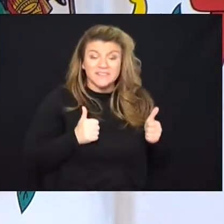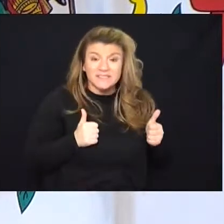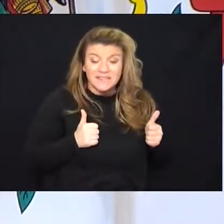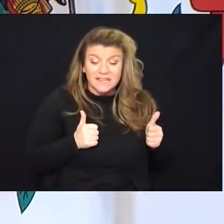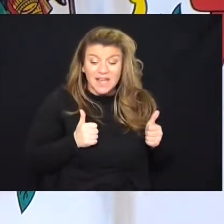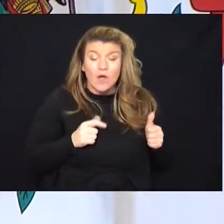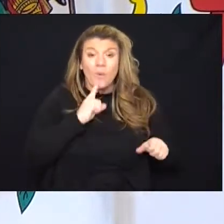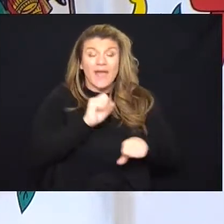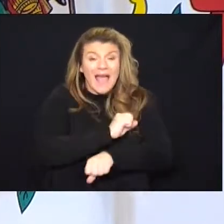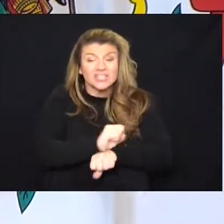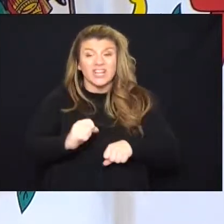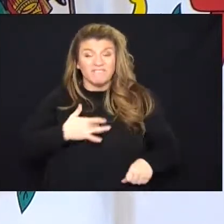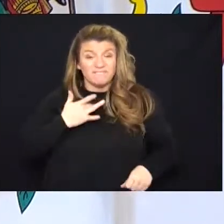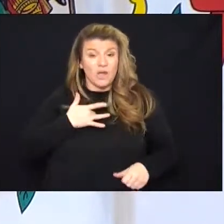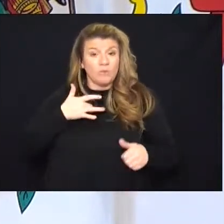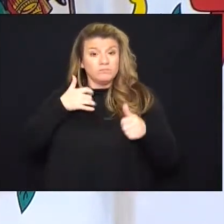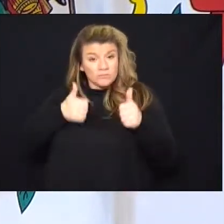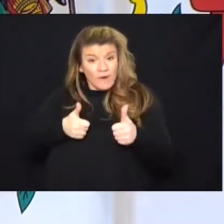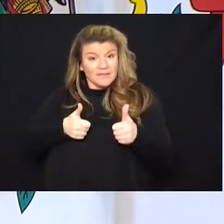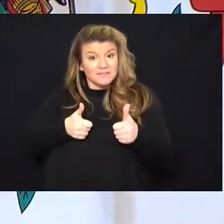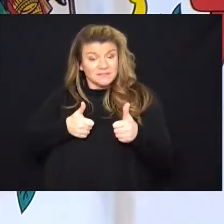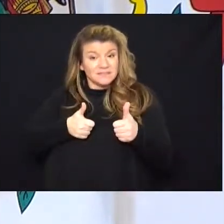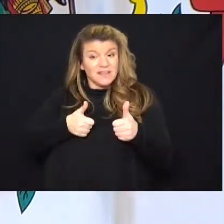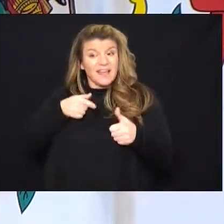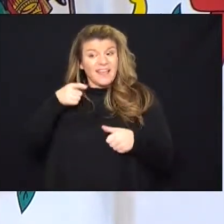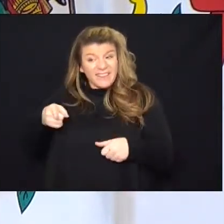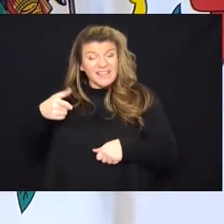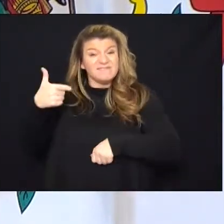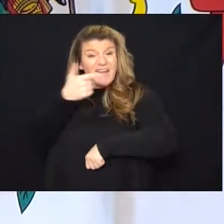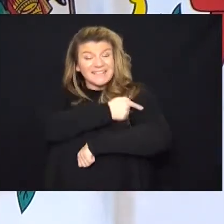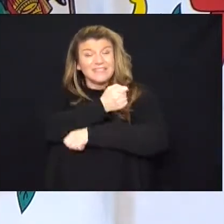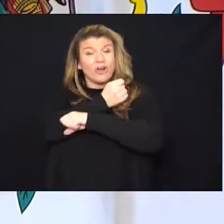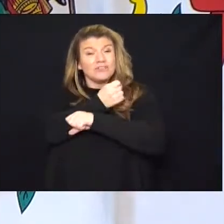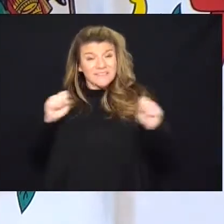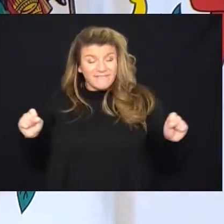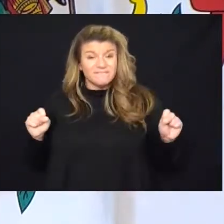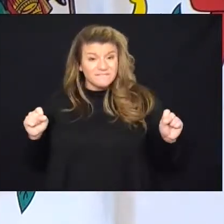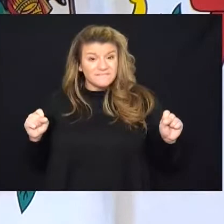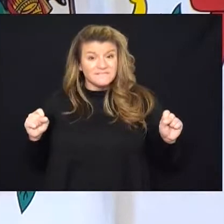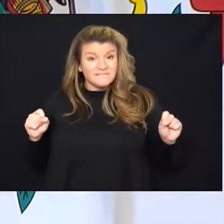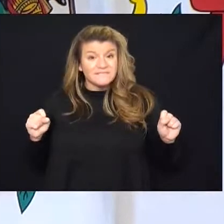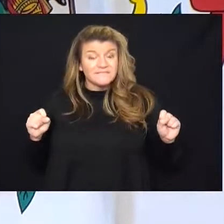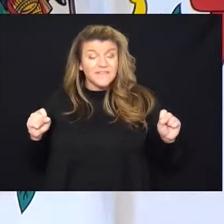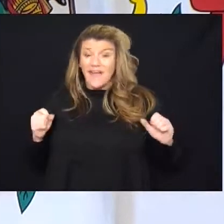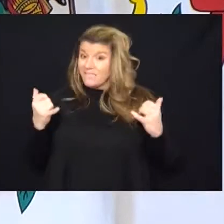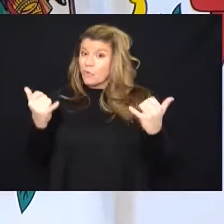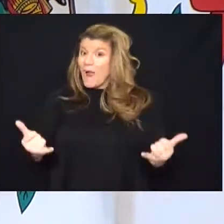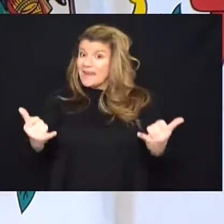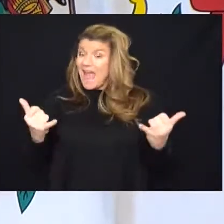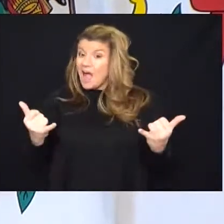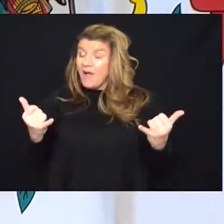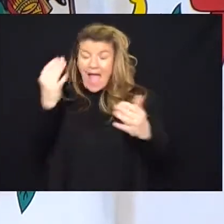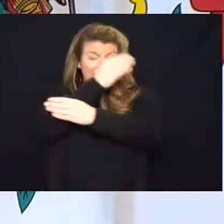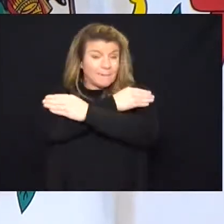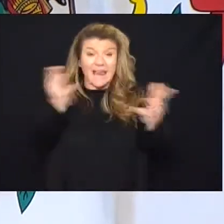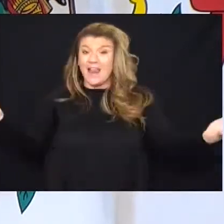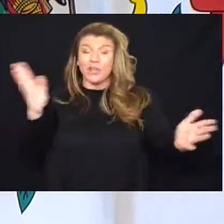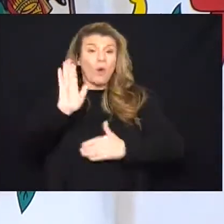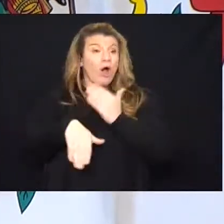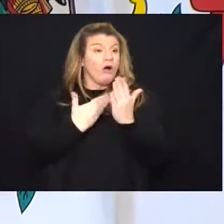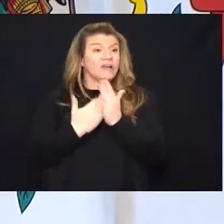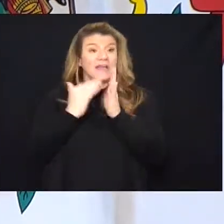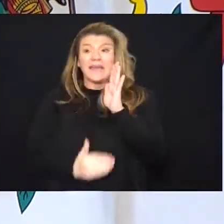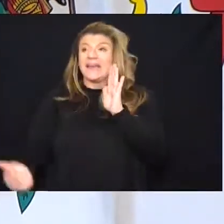absolutely feel rock solid that these vaccines are safe. And for right now, and I tell everybody this over and